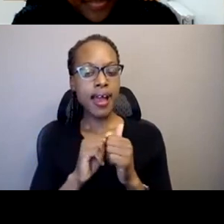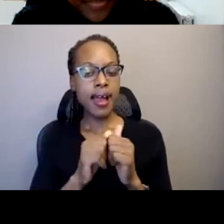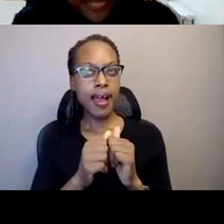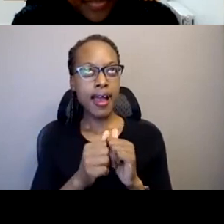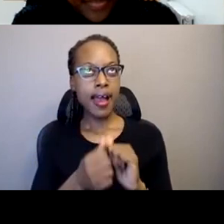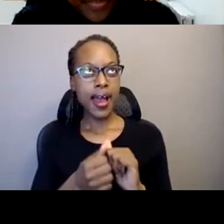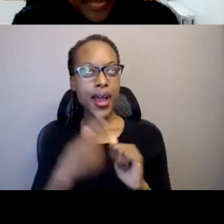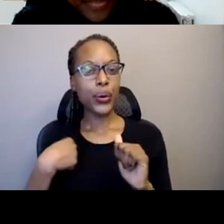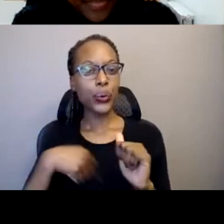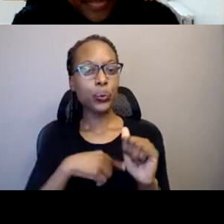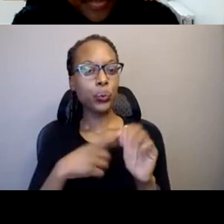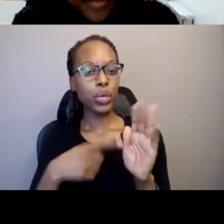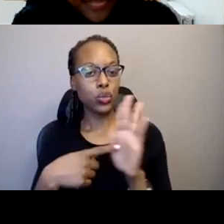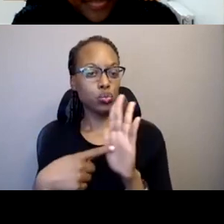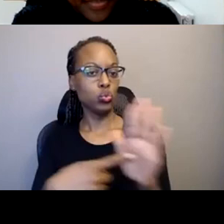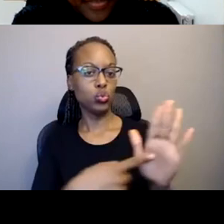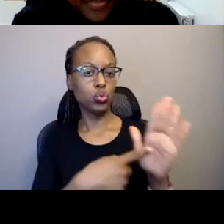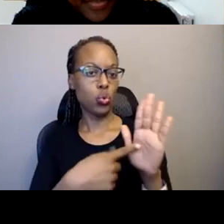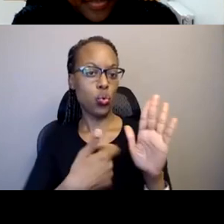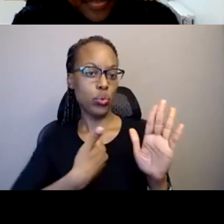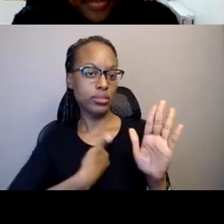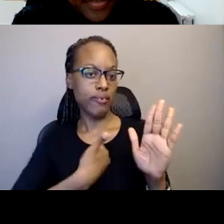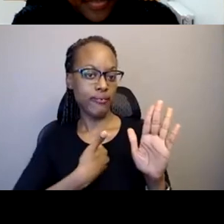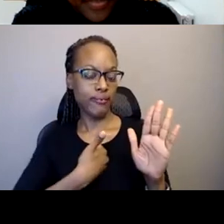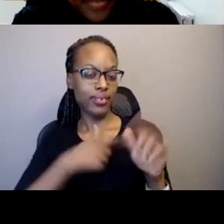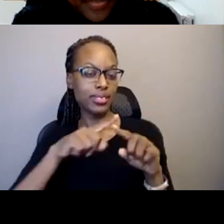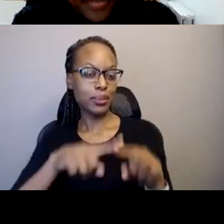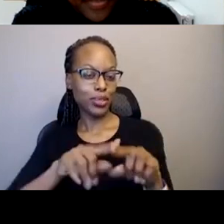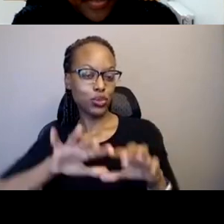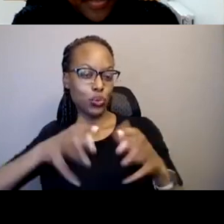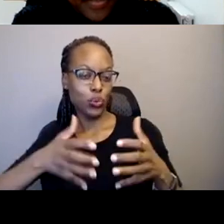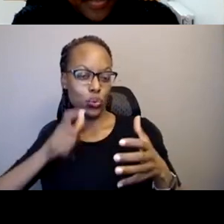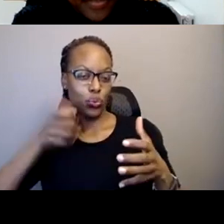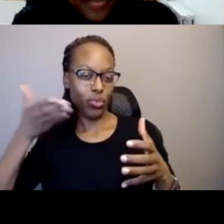maybe present ourselves in different groups and things. And